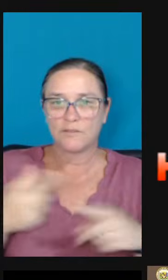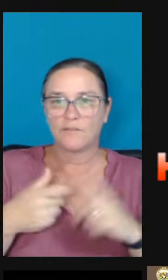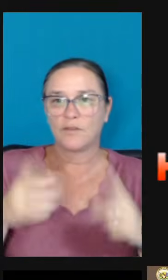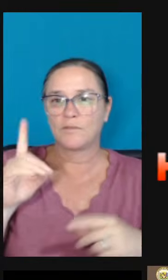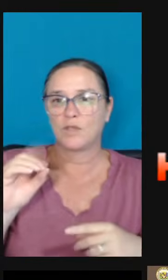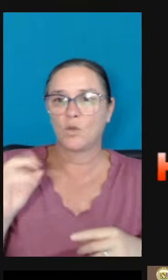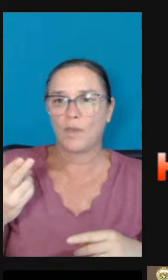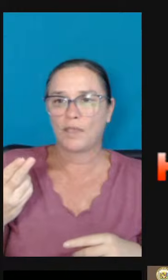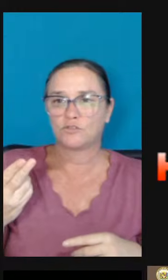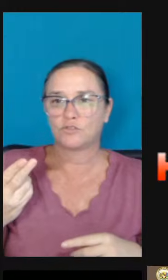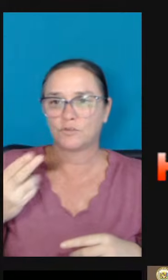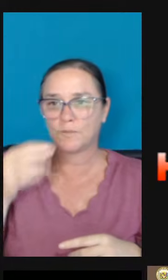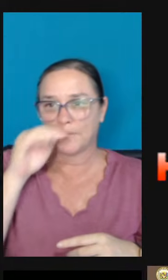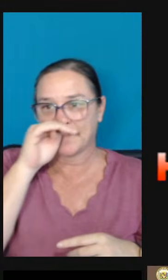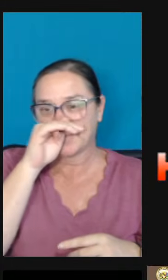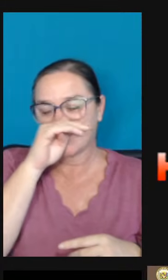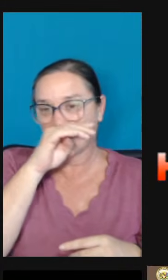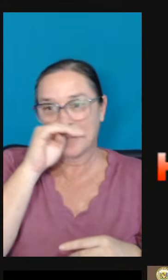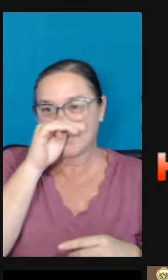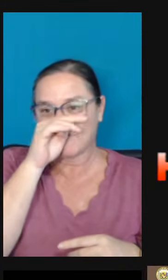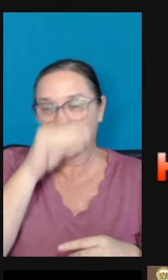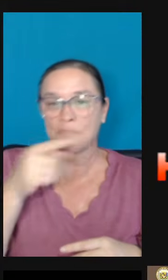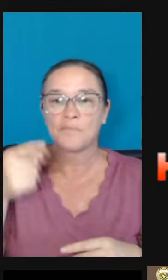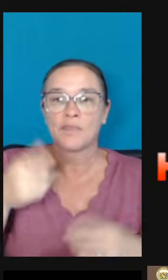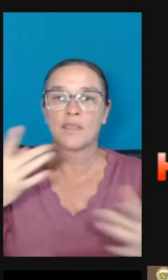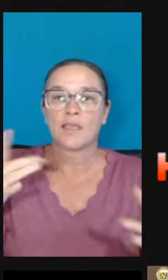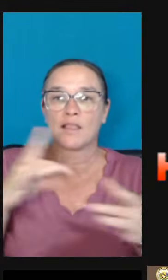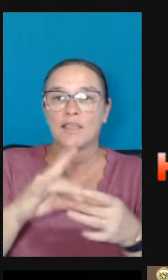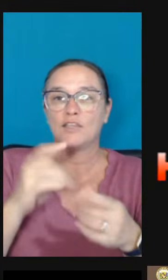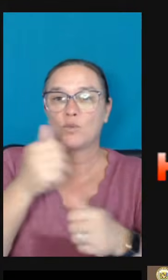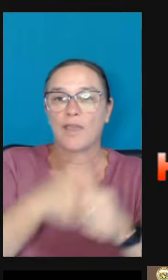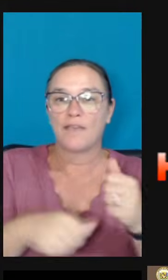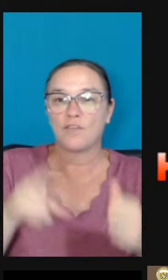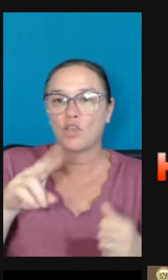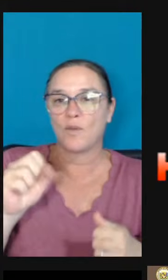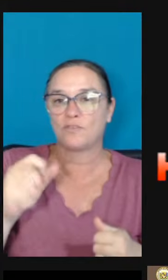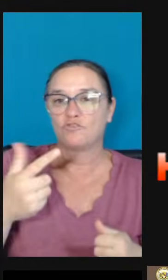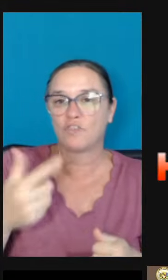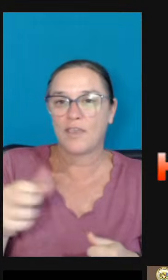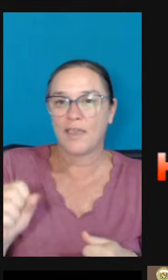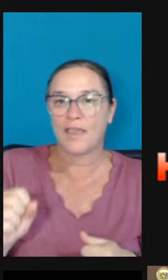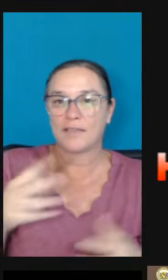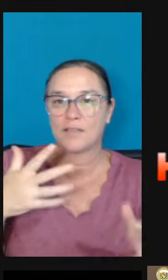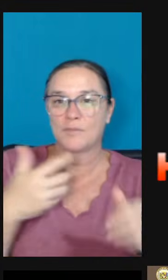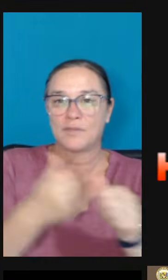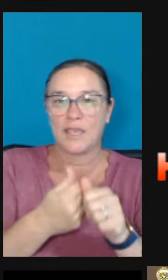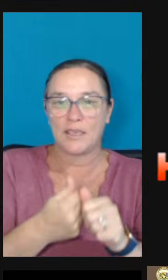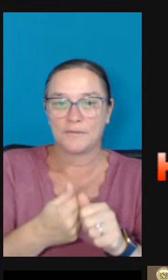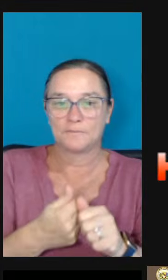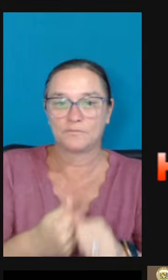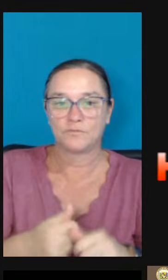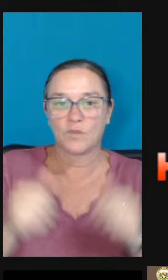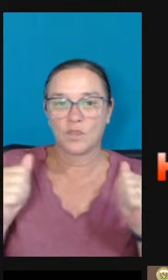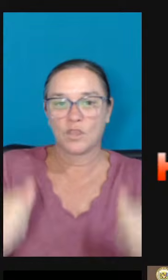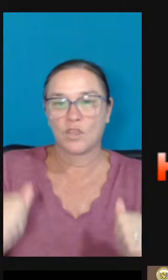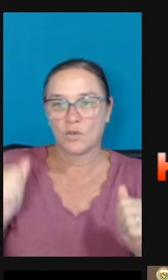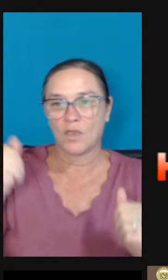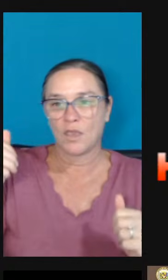here. And this is linked to in every USGS update. So you can go and find this if you are looking for more information like